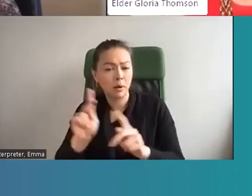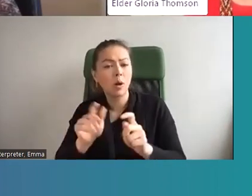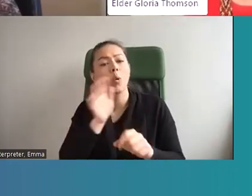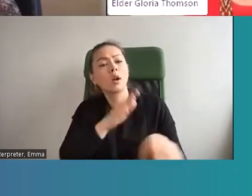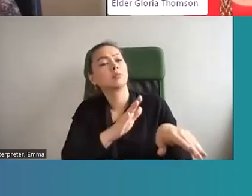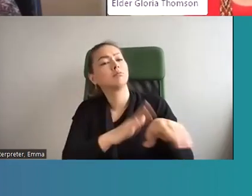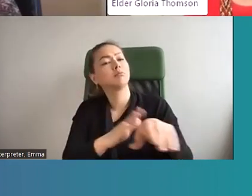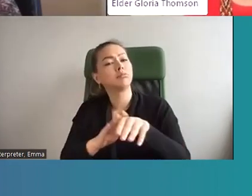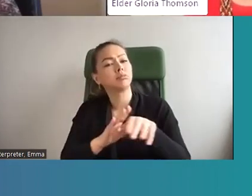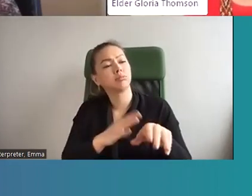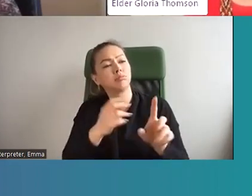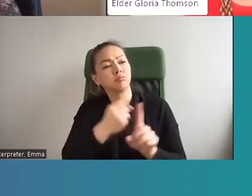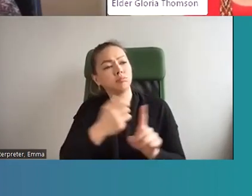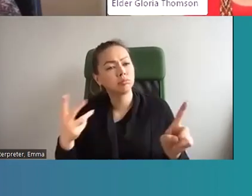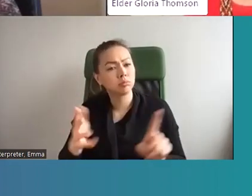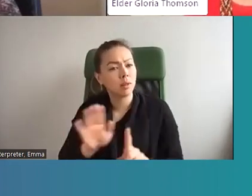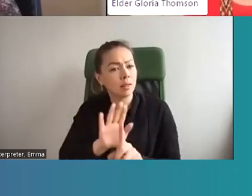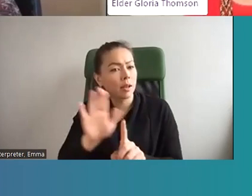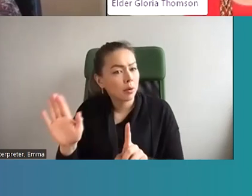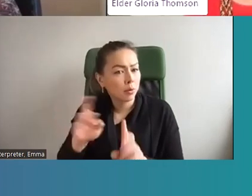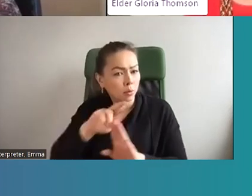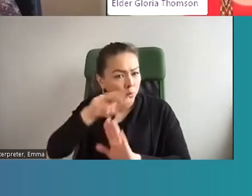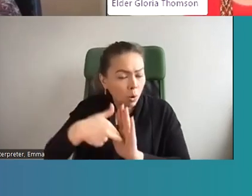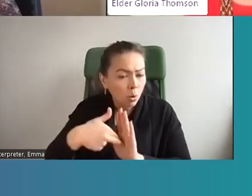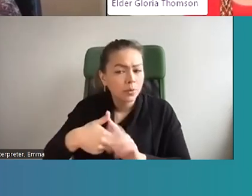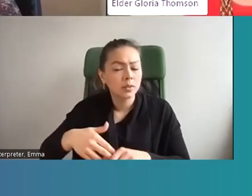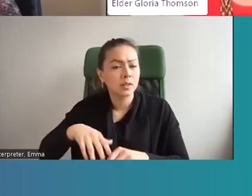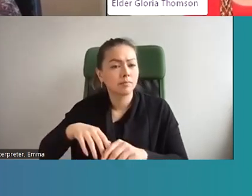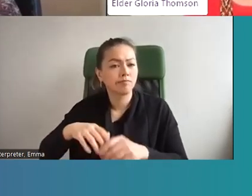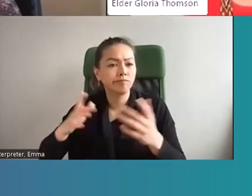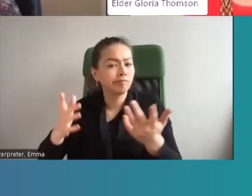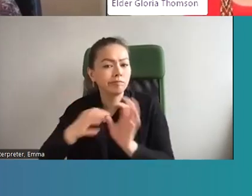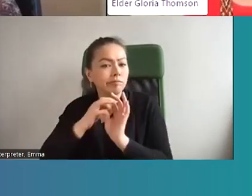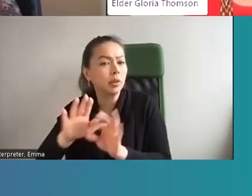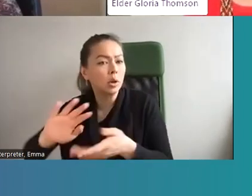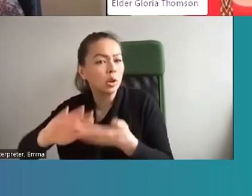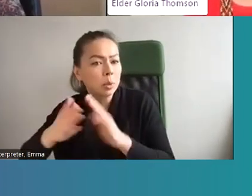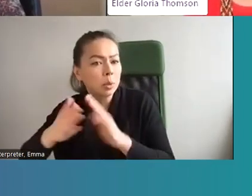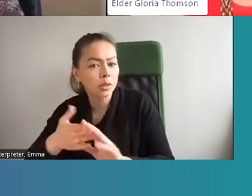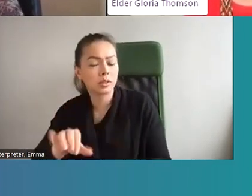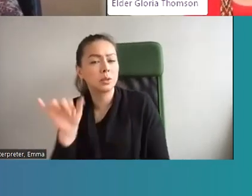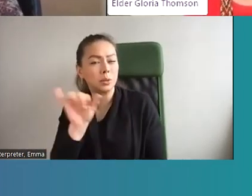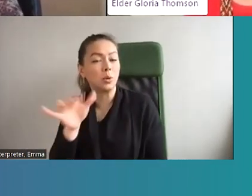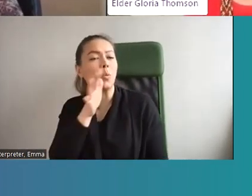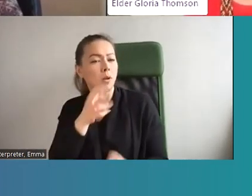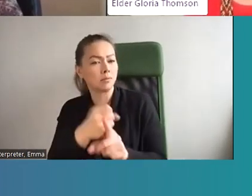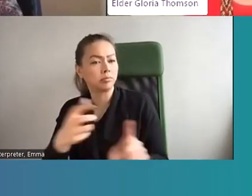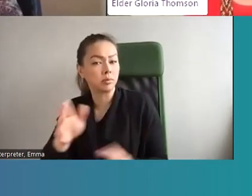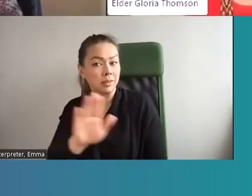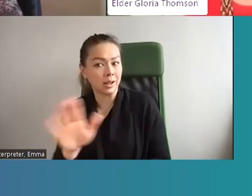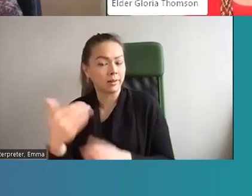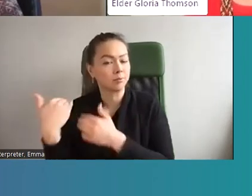roles relevant to their communities, including their responsibilities to share and protect Indigenous ways of